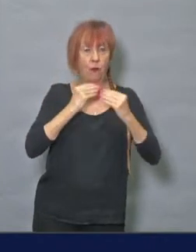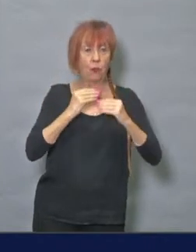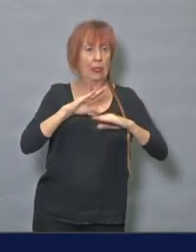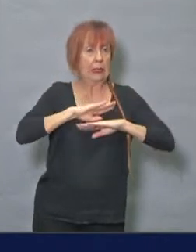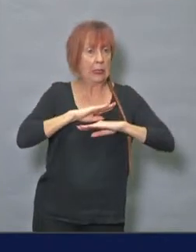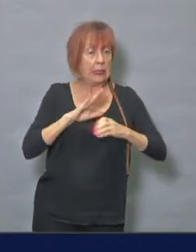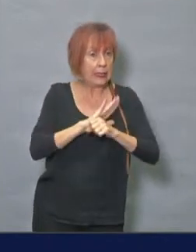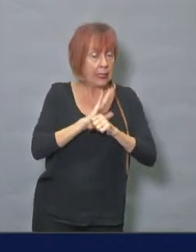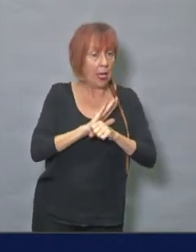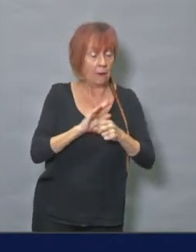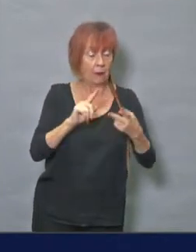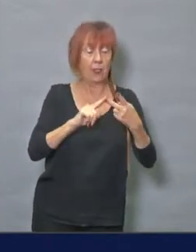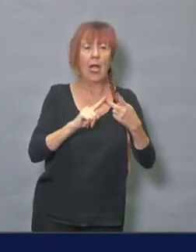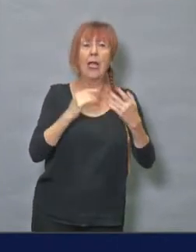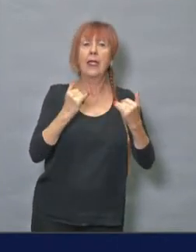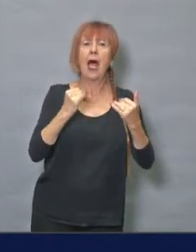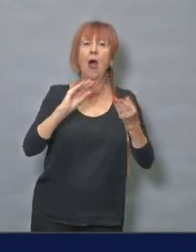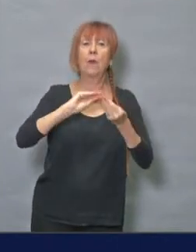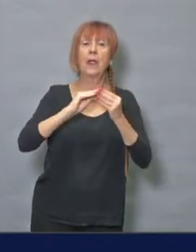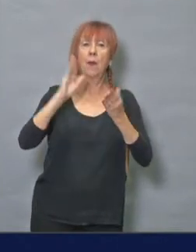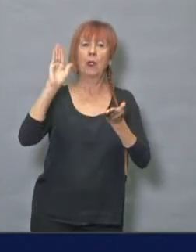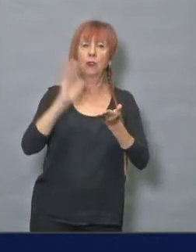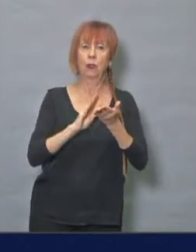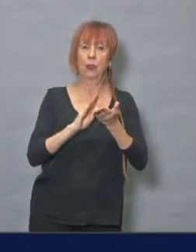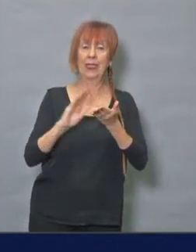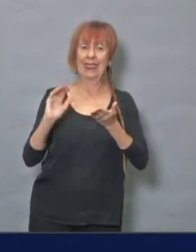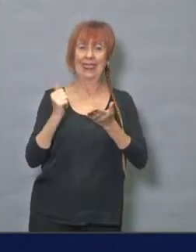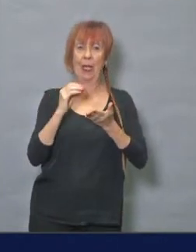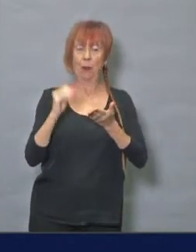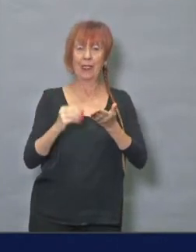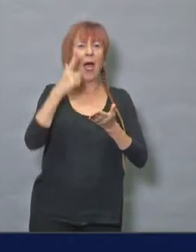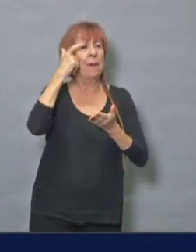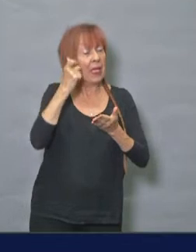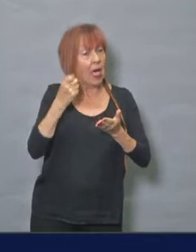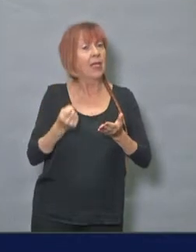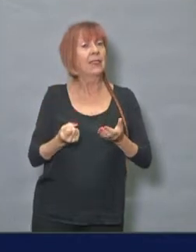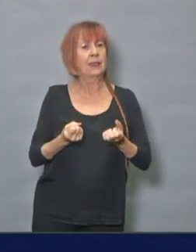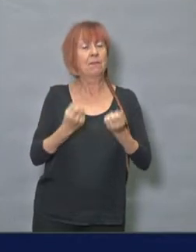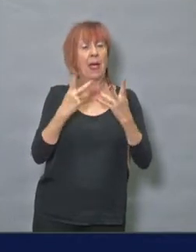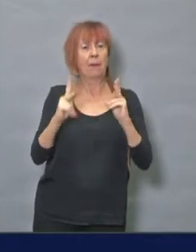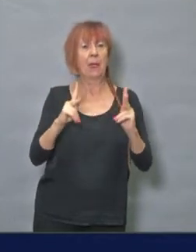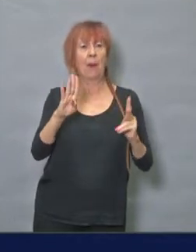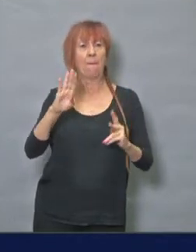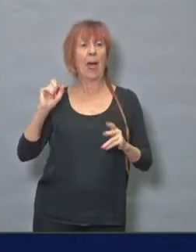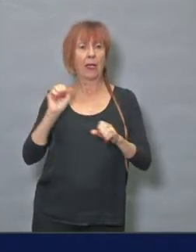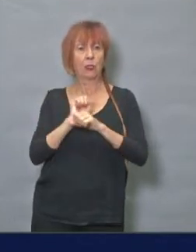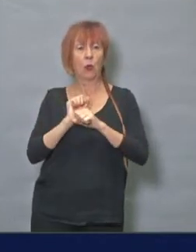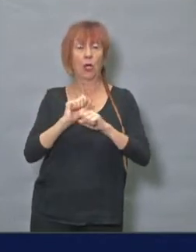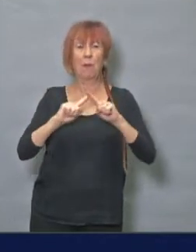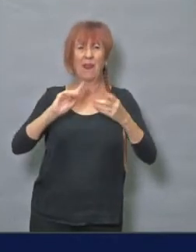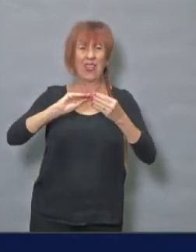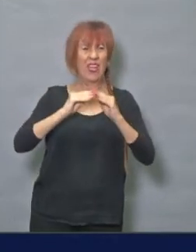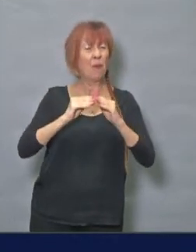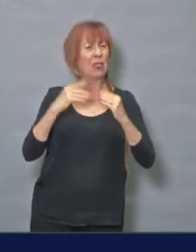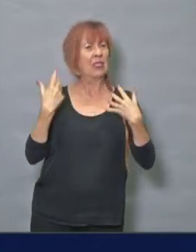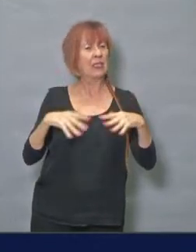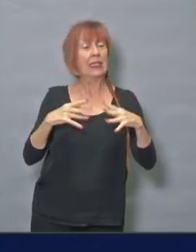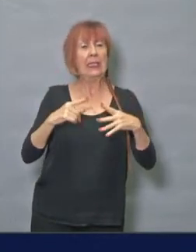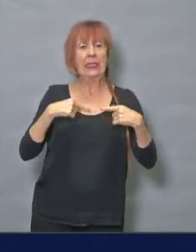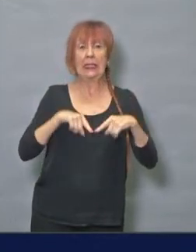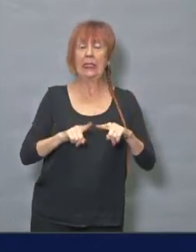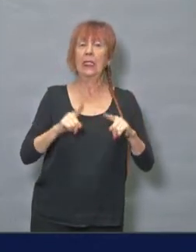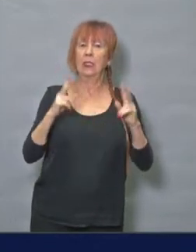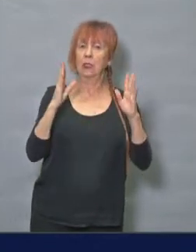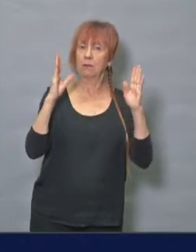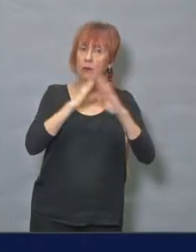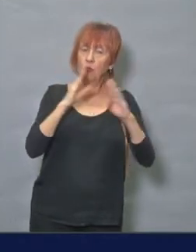decreased to under 10% as people have returned to work, but the number is still of concern. And since the county has